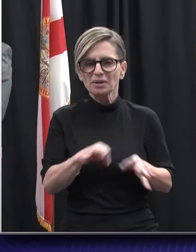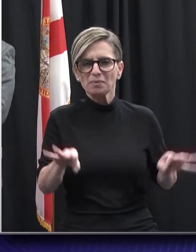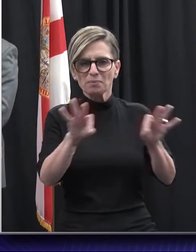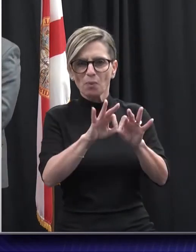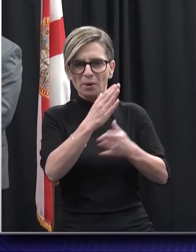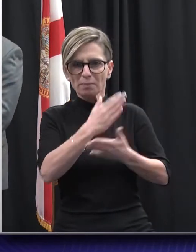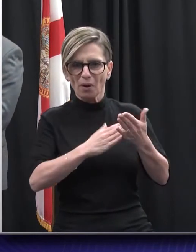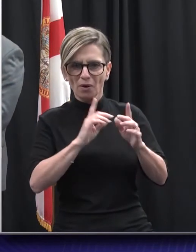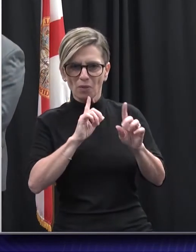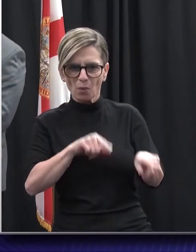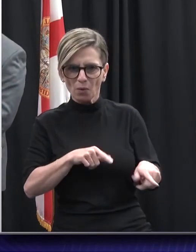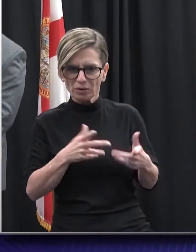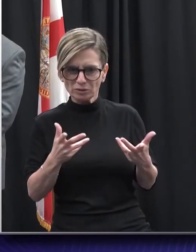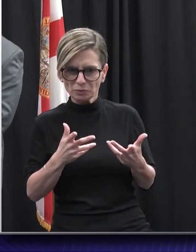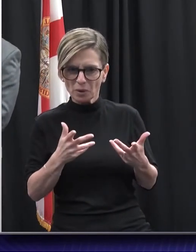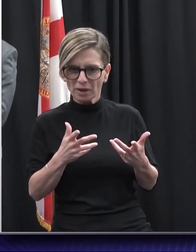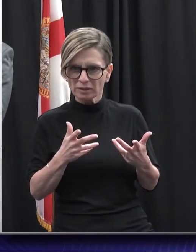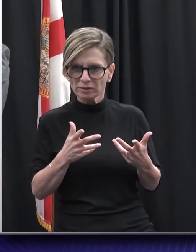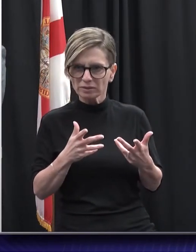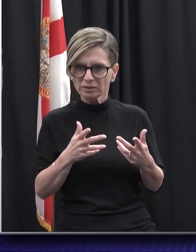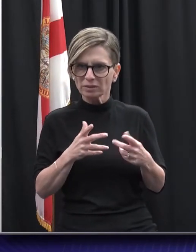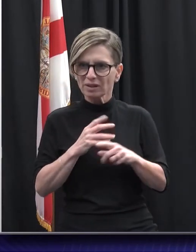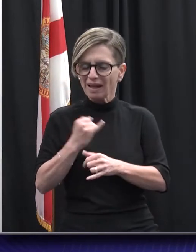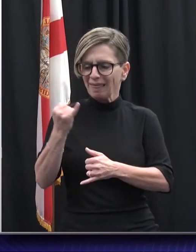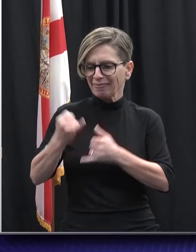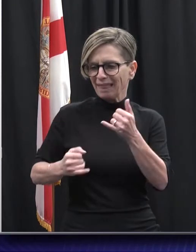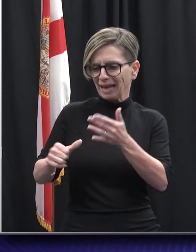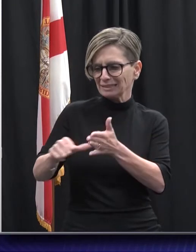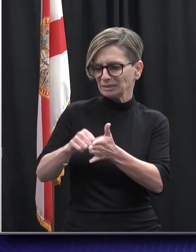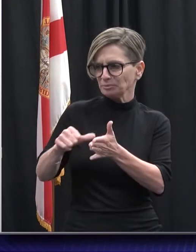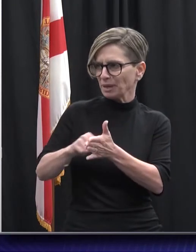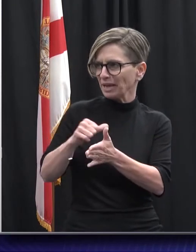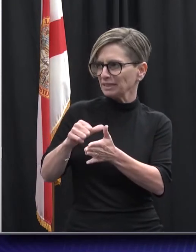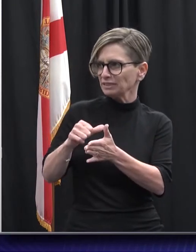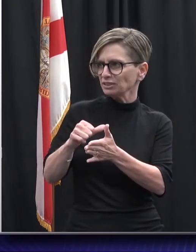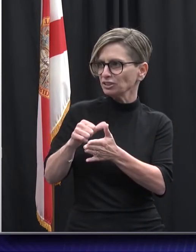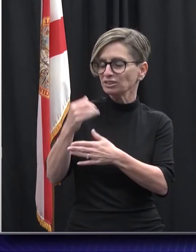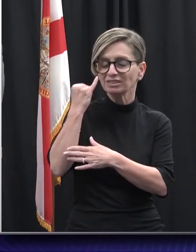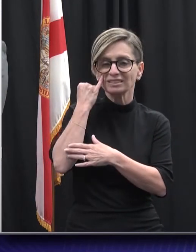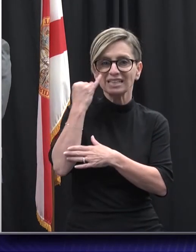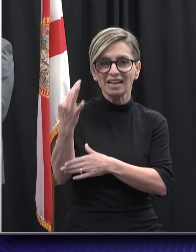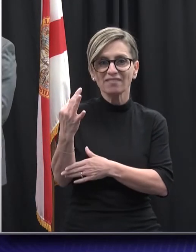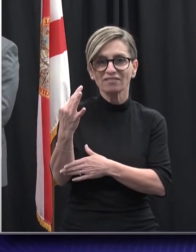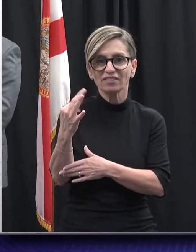the, I think on the very last page of the ordinance, I believe this is a second-degree misdemeanor.